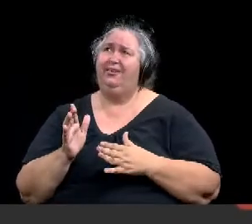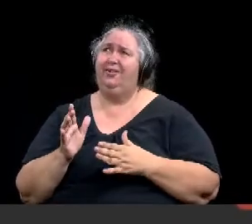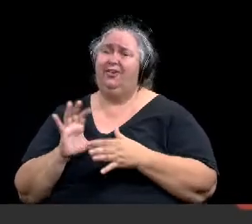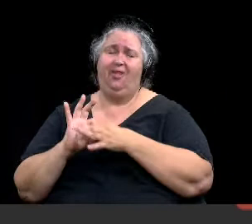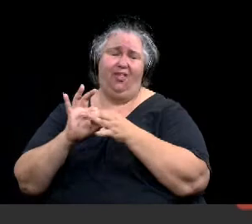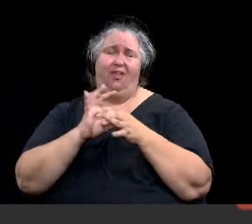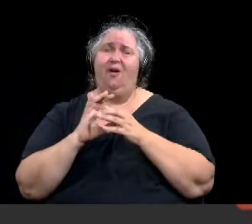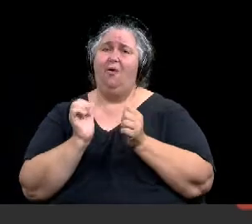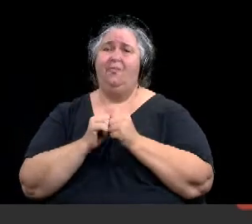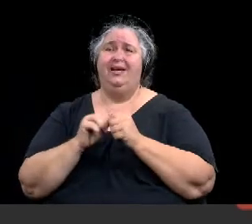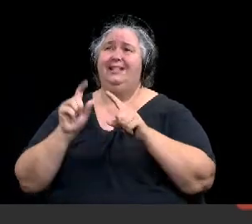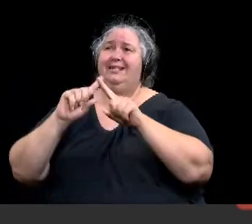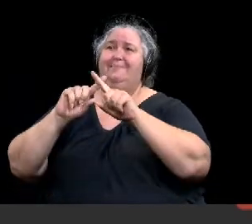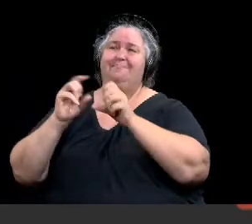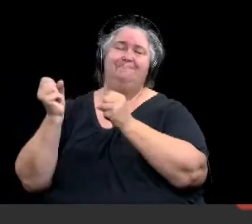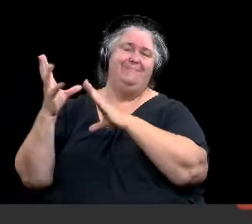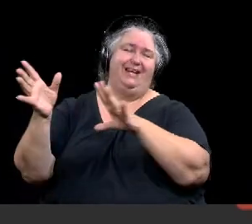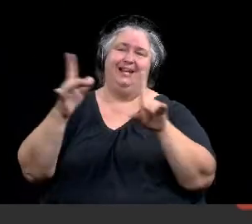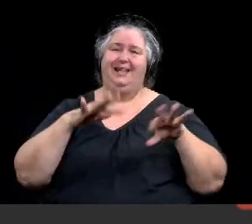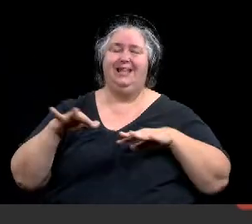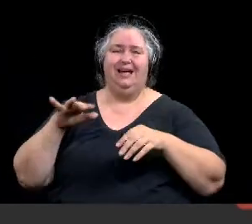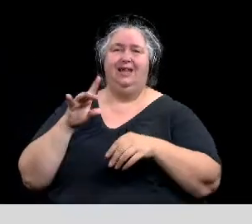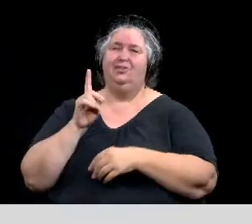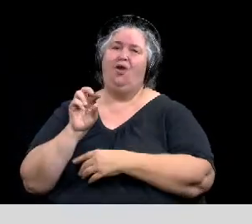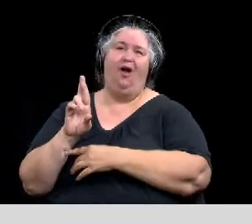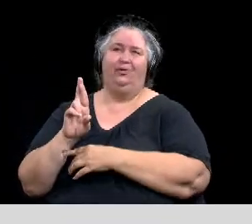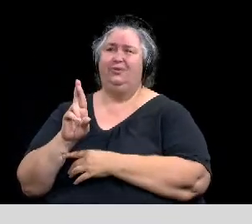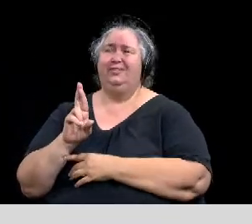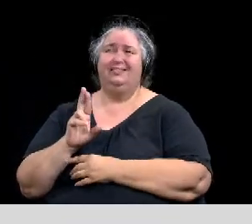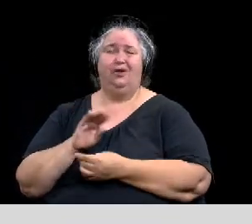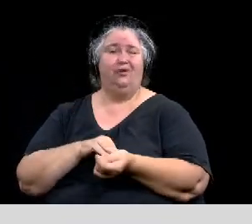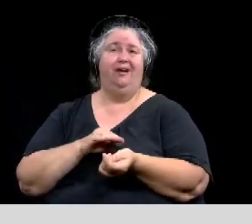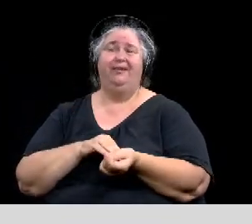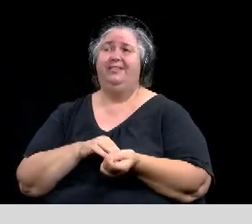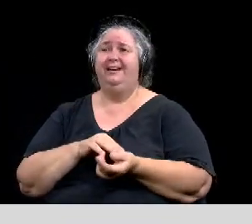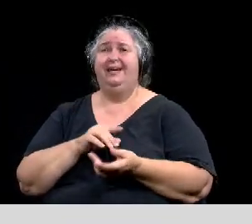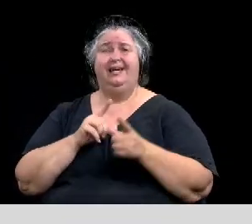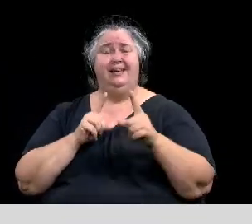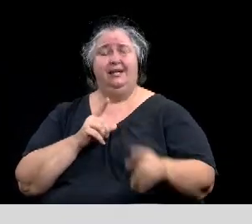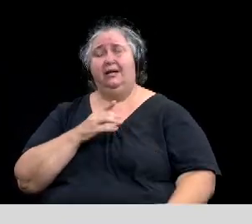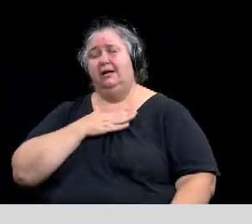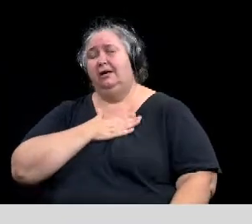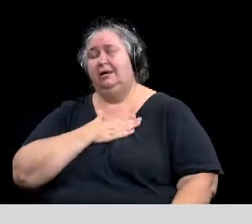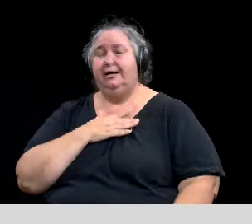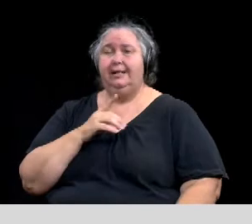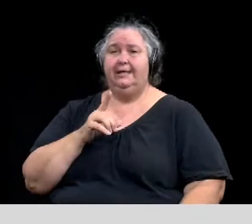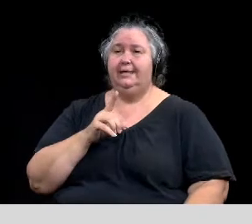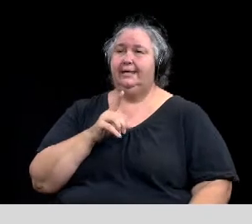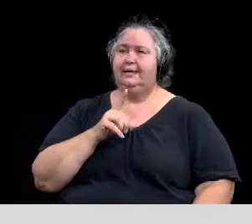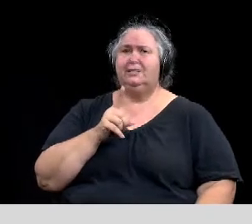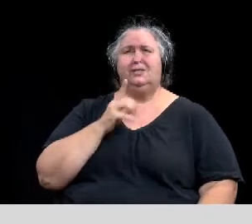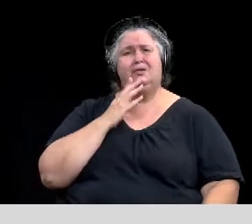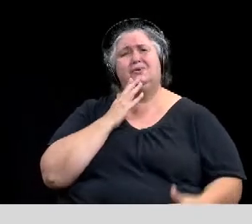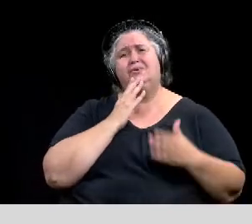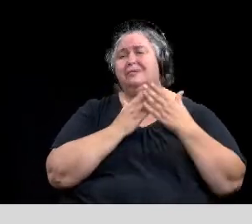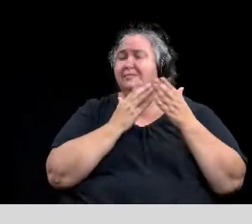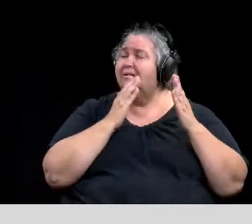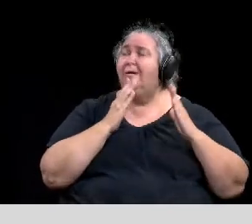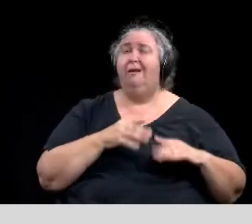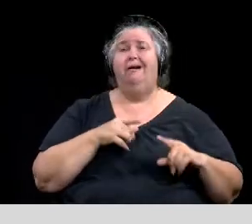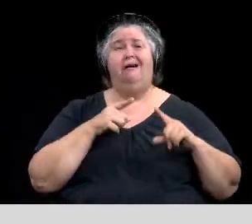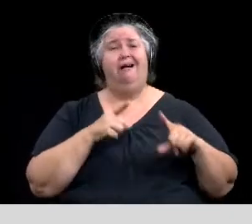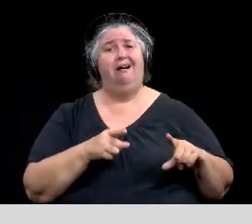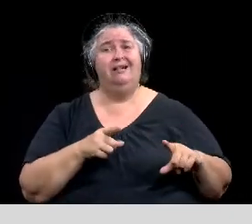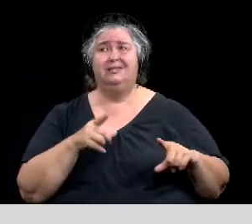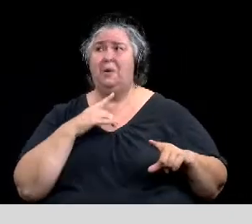and a hugely generous soul, and a man who is a friend to all who knew him. And so our